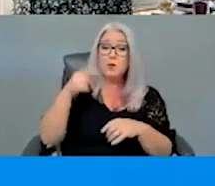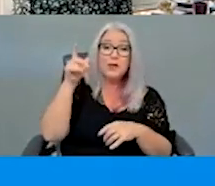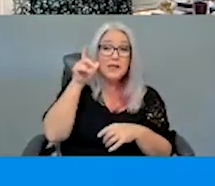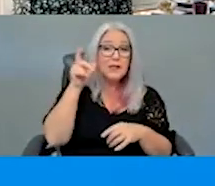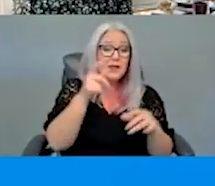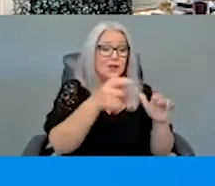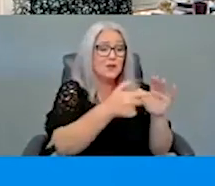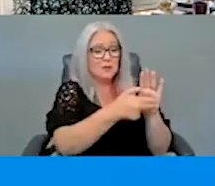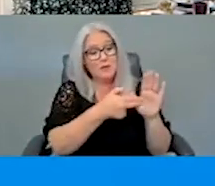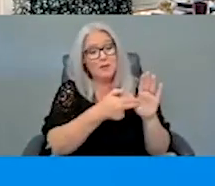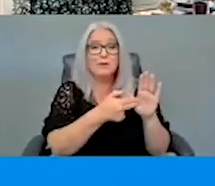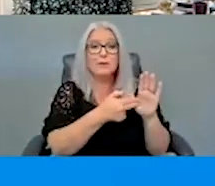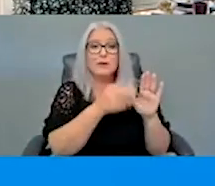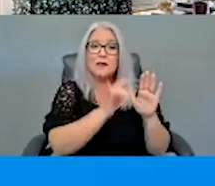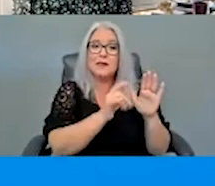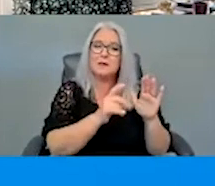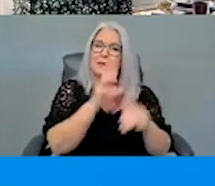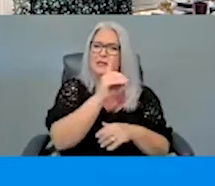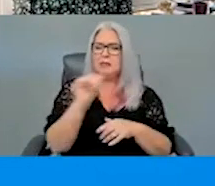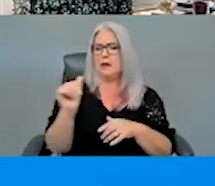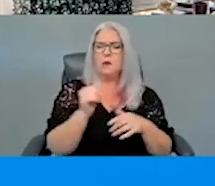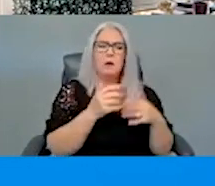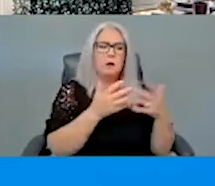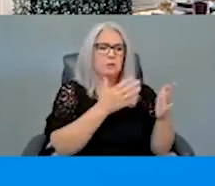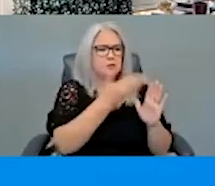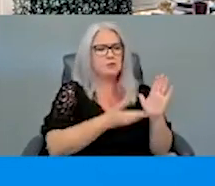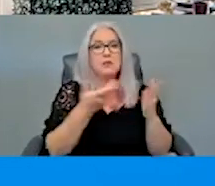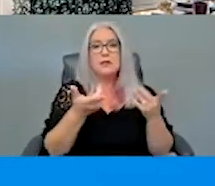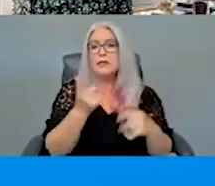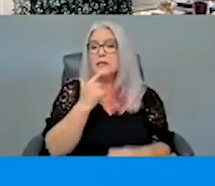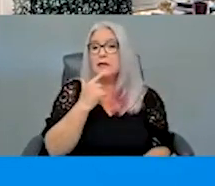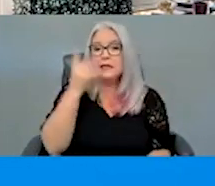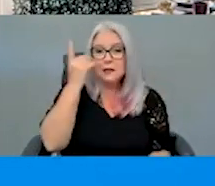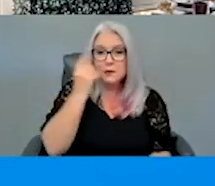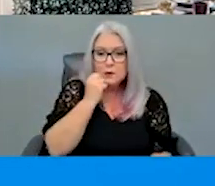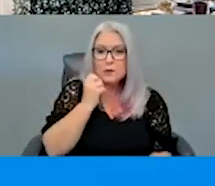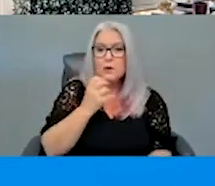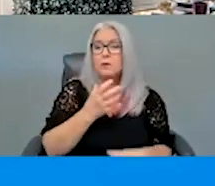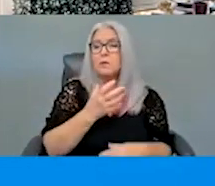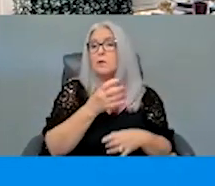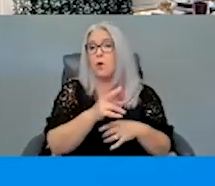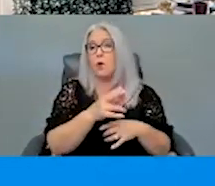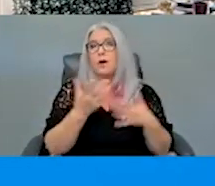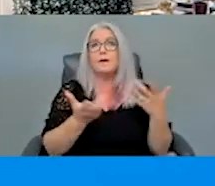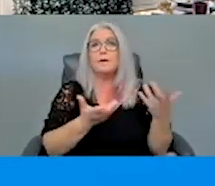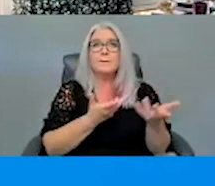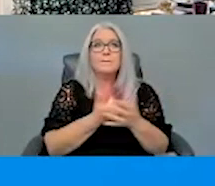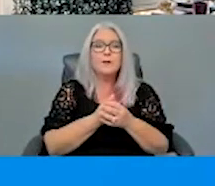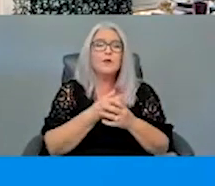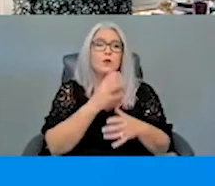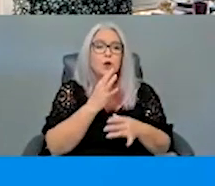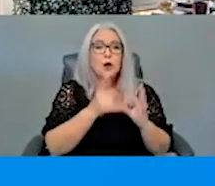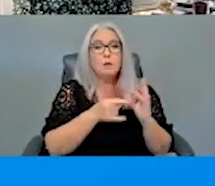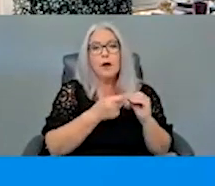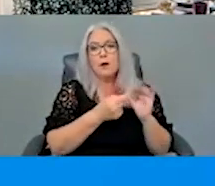way. So I know folks from the Down syndrome community will talk about how the stereotypes about